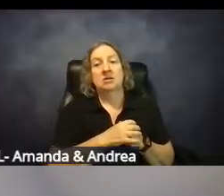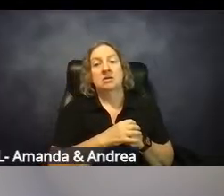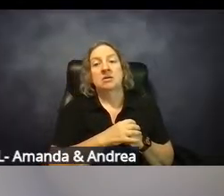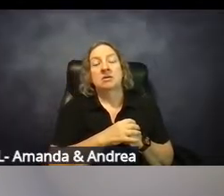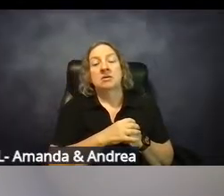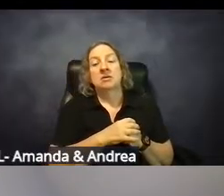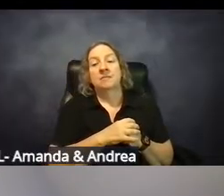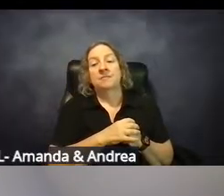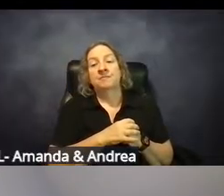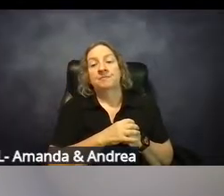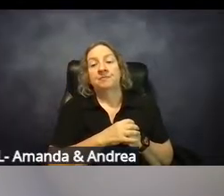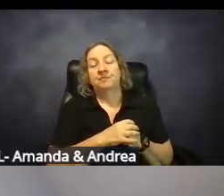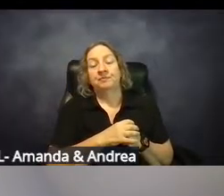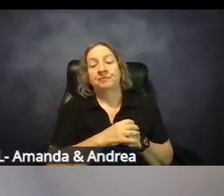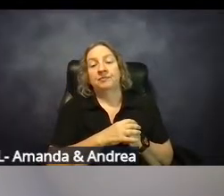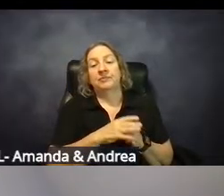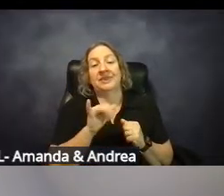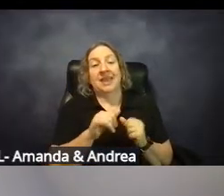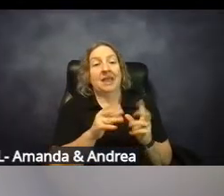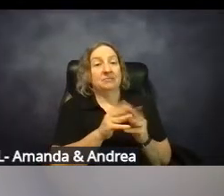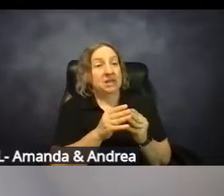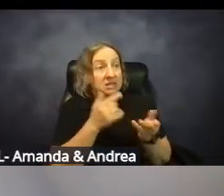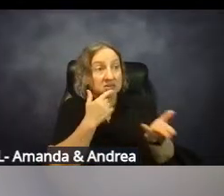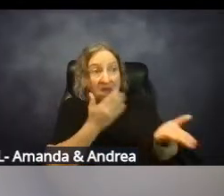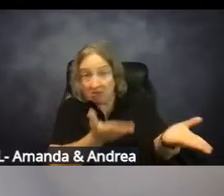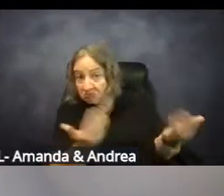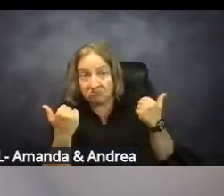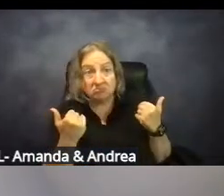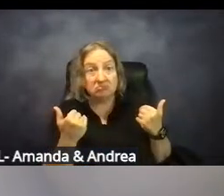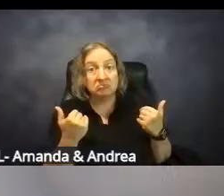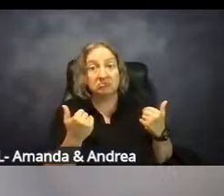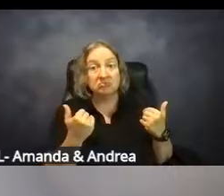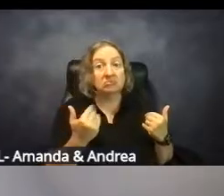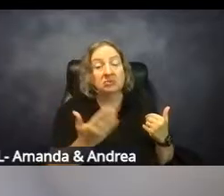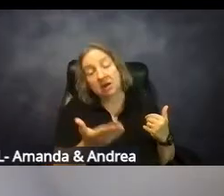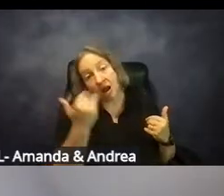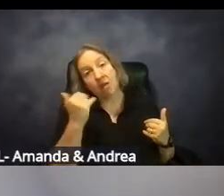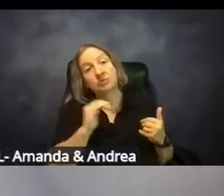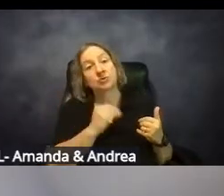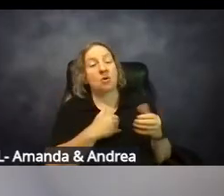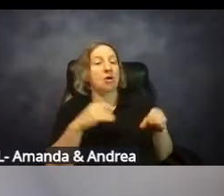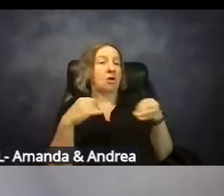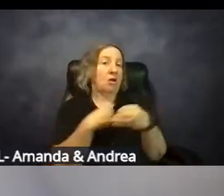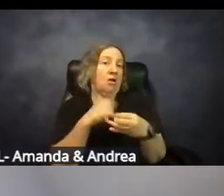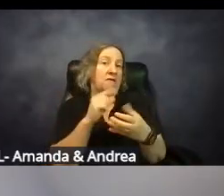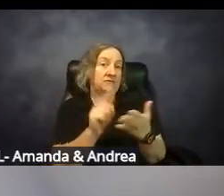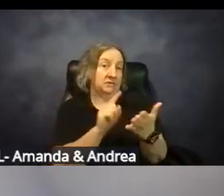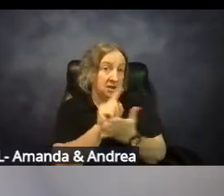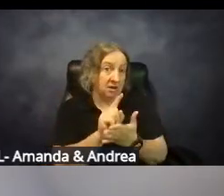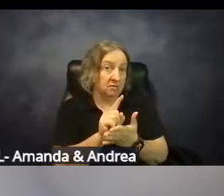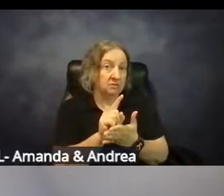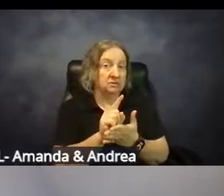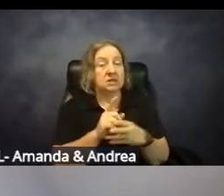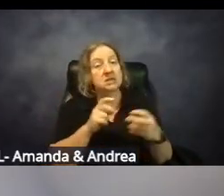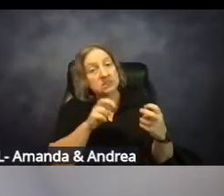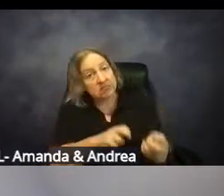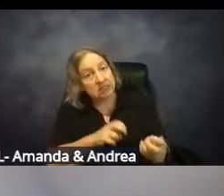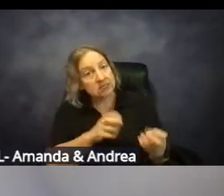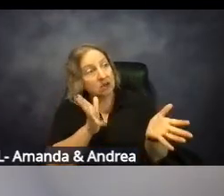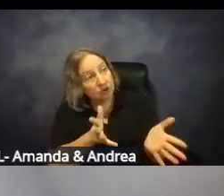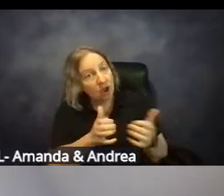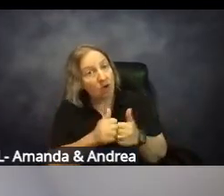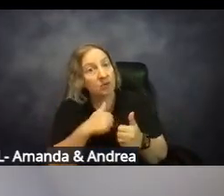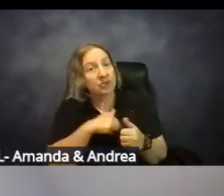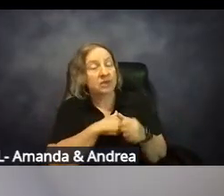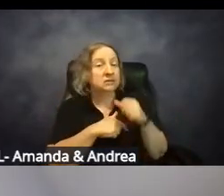and at that meeting, I invited them either come to our office hours, sit down and talk to us to get